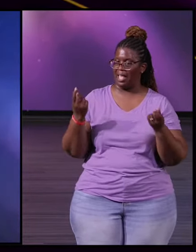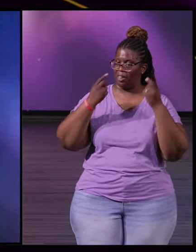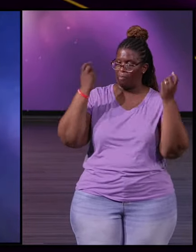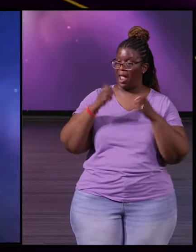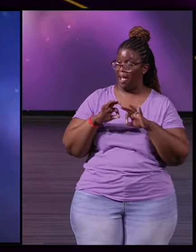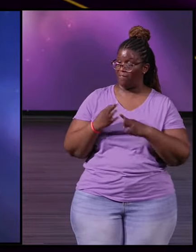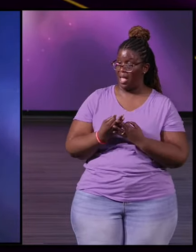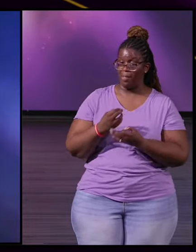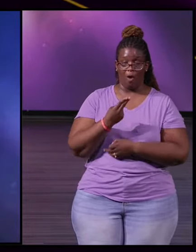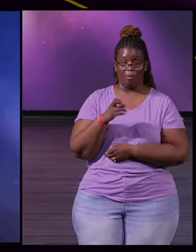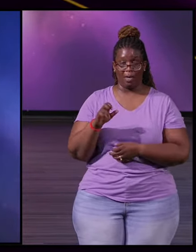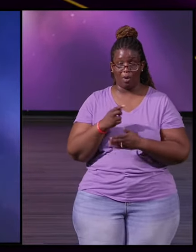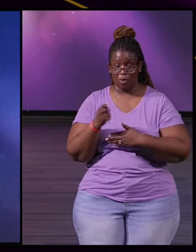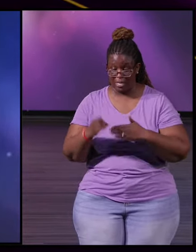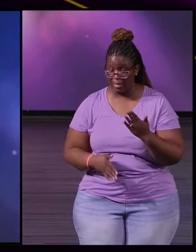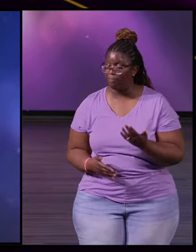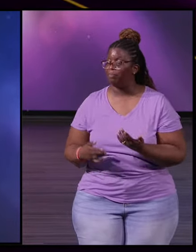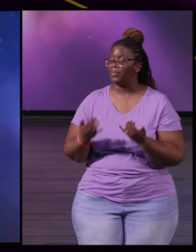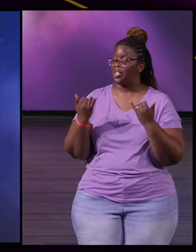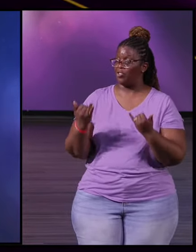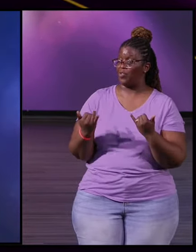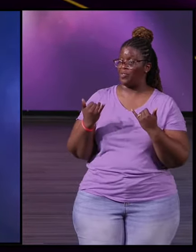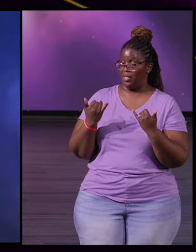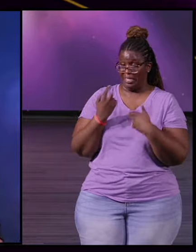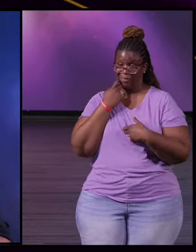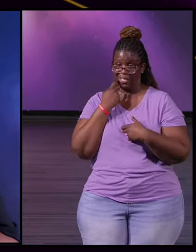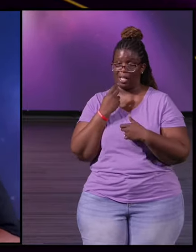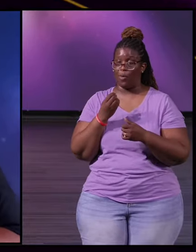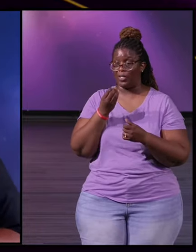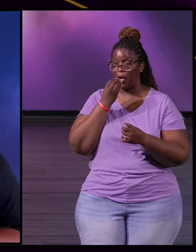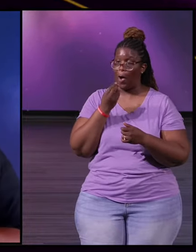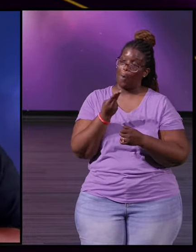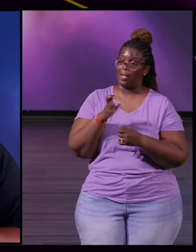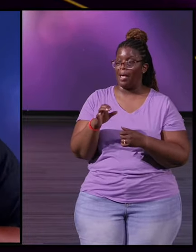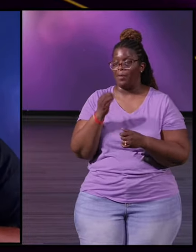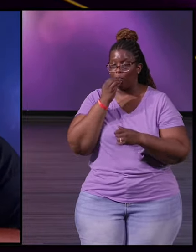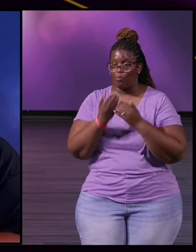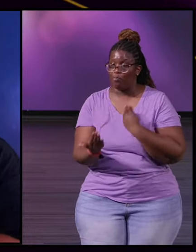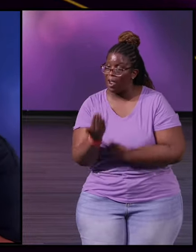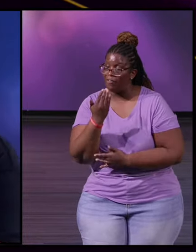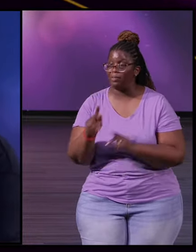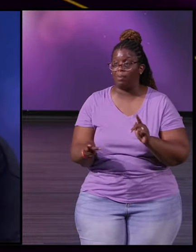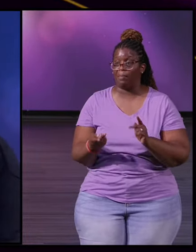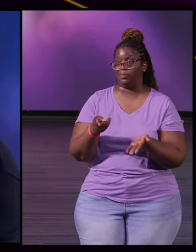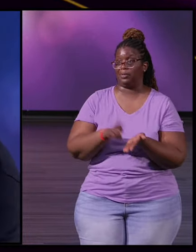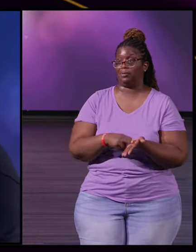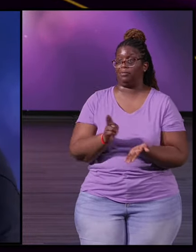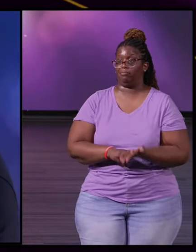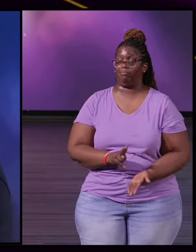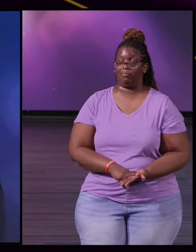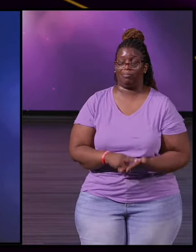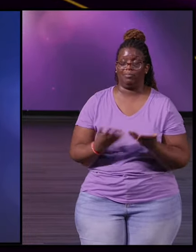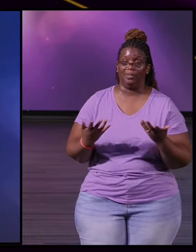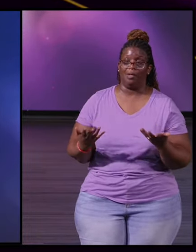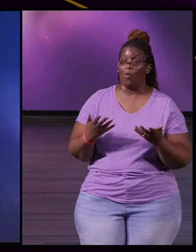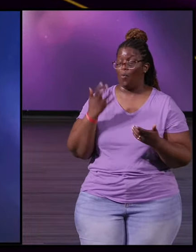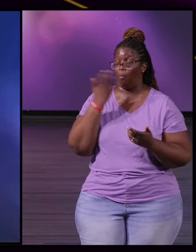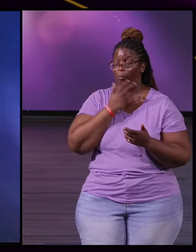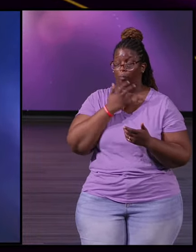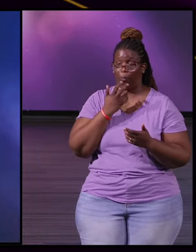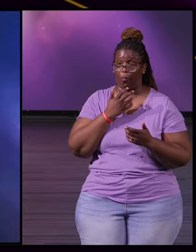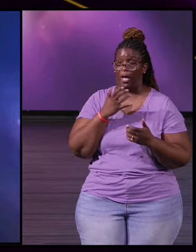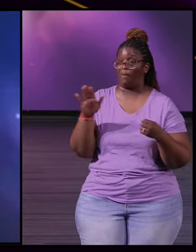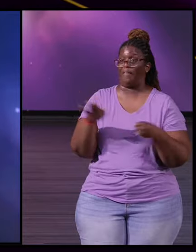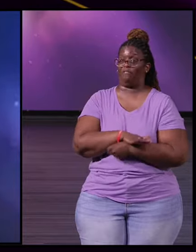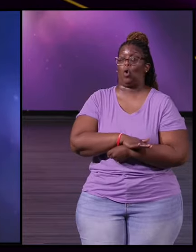weekend. And of course, today we had our homecoming breakfast and y'all signed up, registered, and it maxed out quickly, all right? And so we're excited